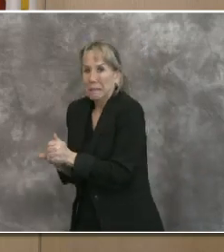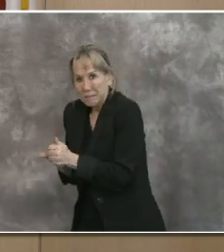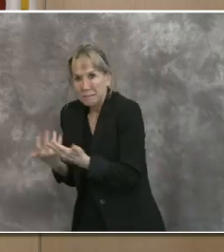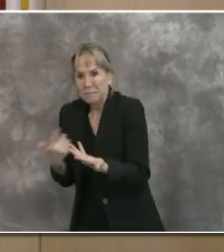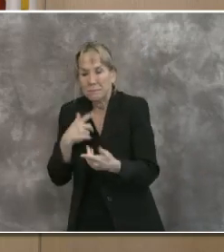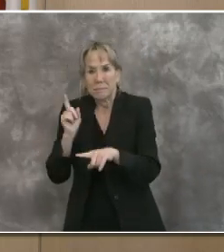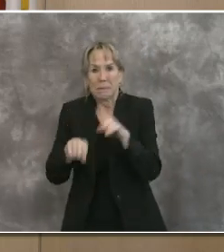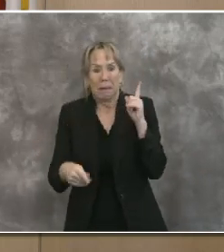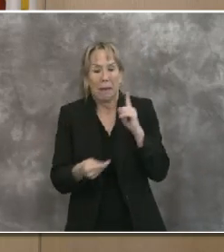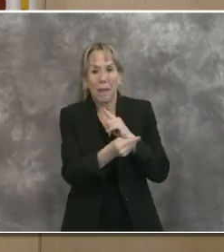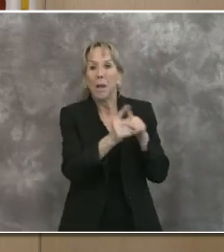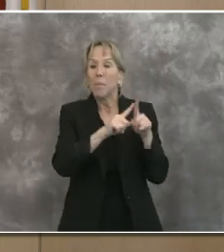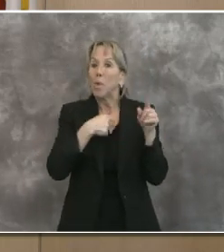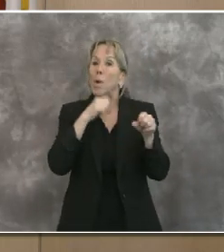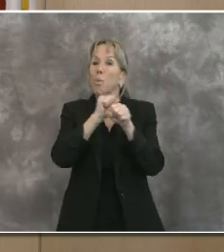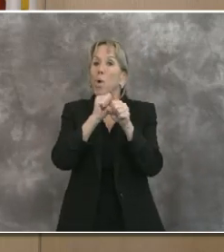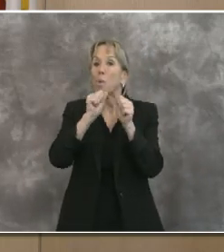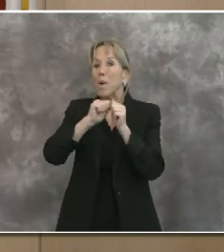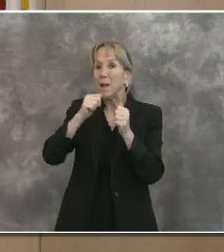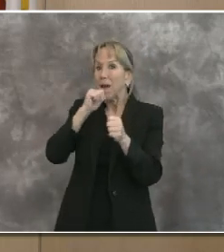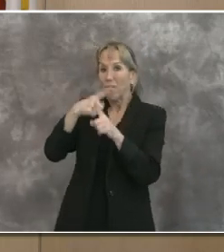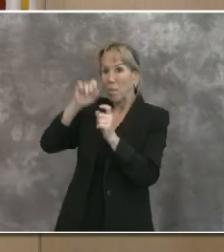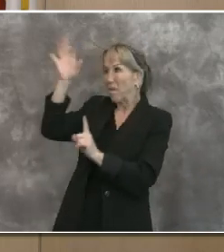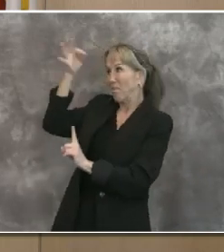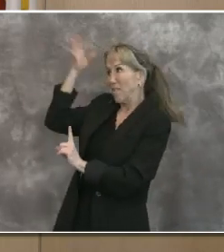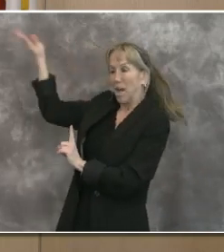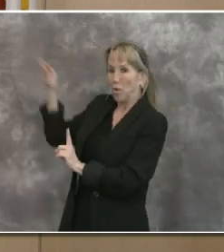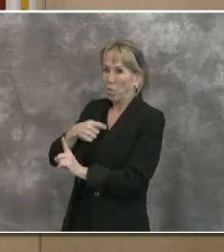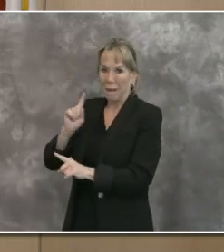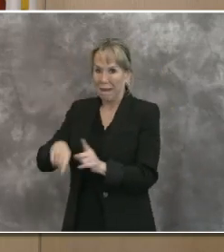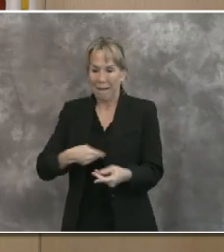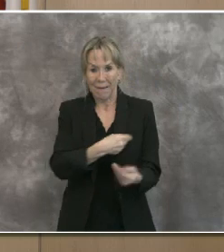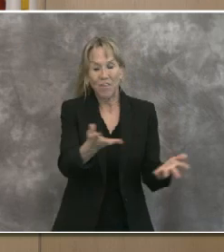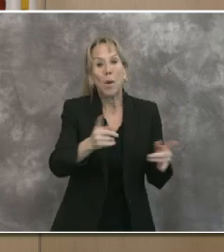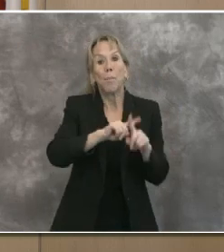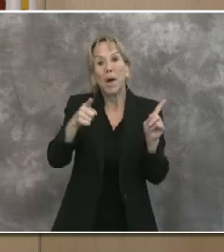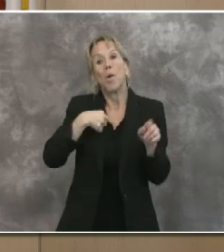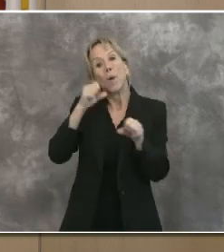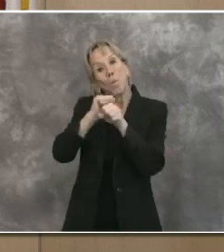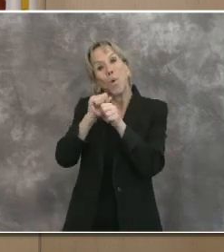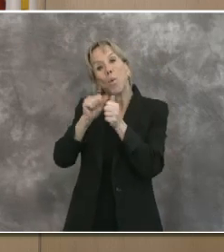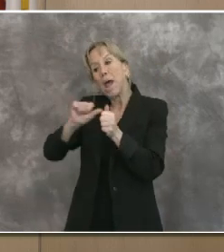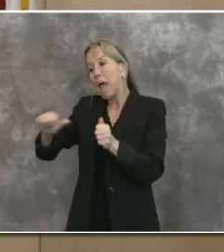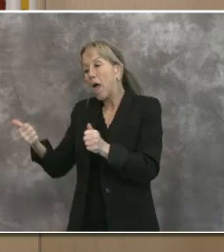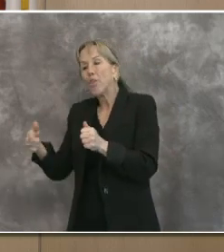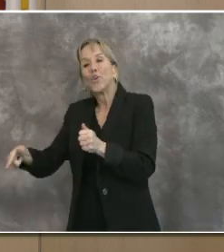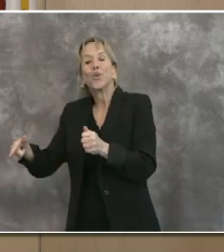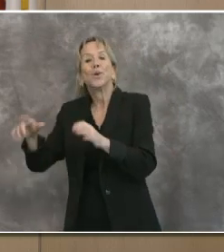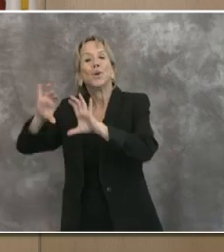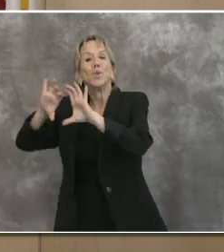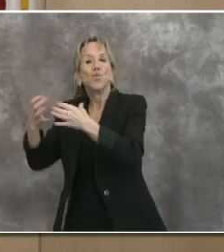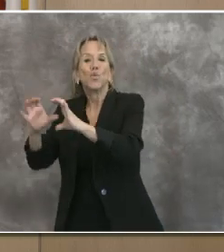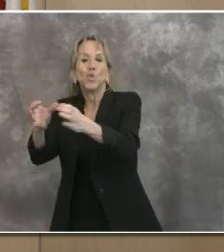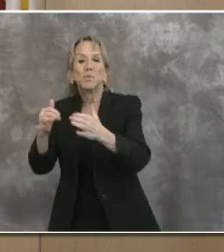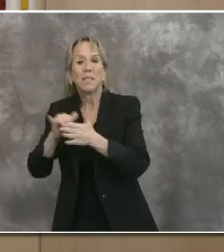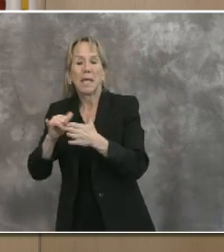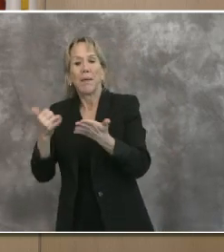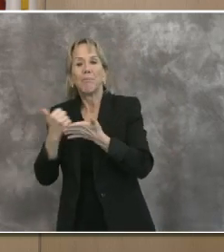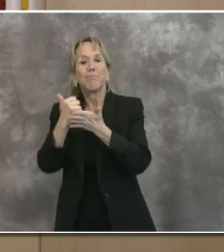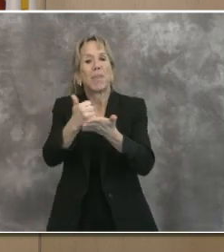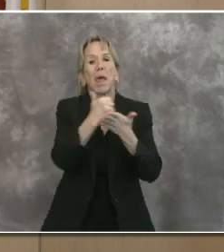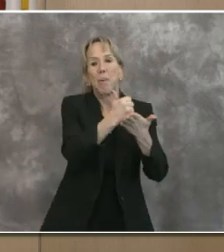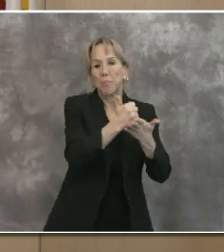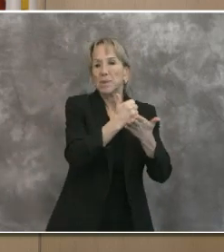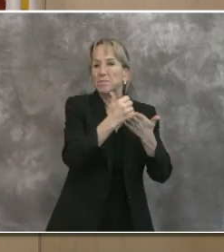with philanthropic organizations on the U.S. side to collect